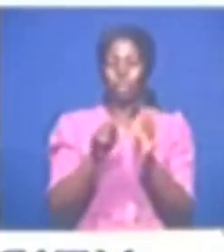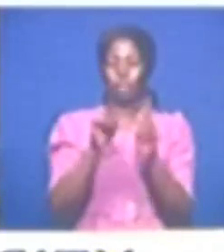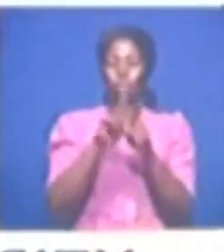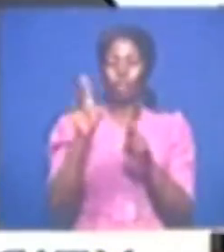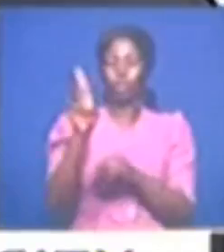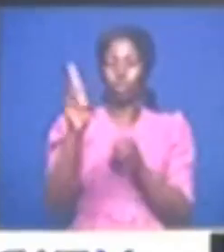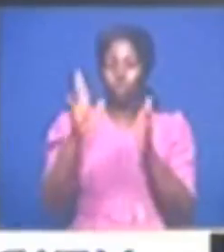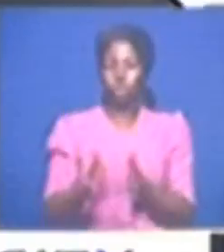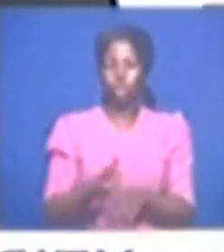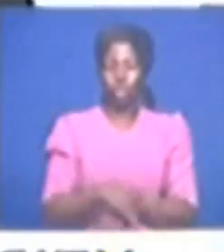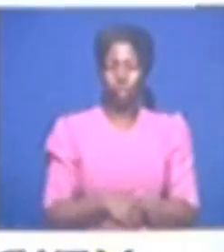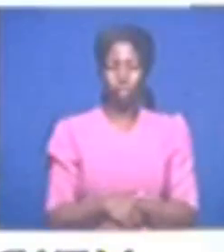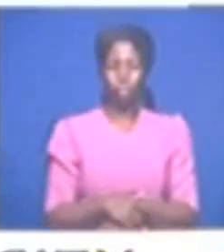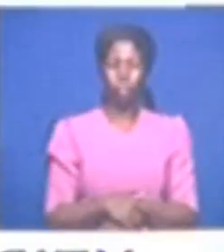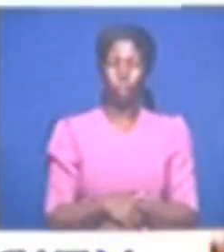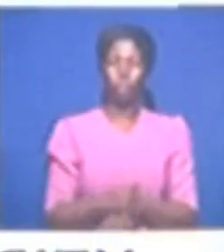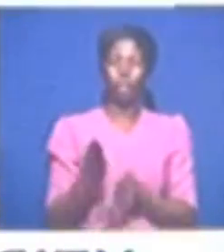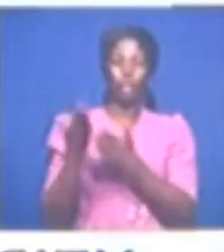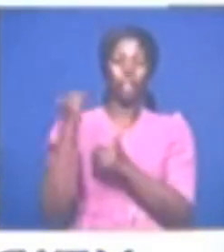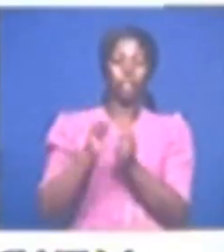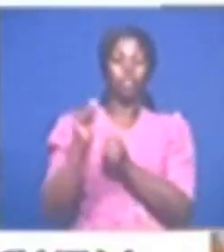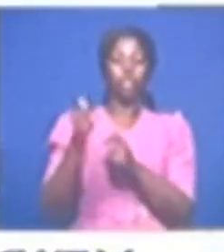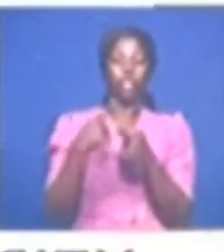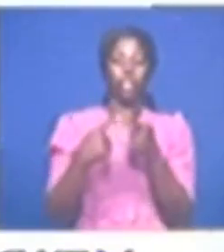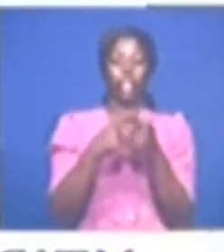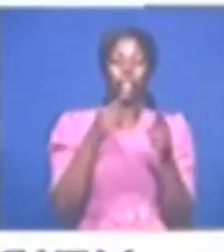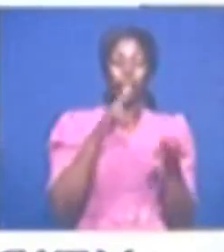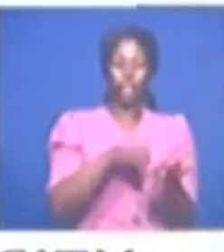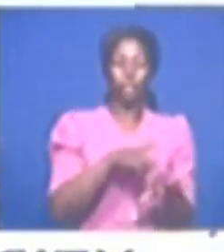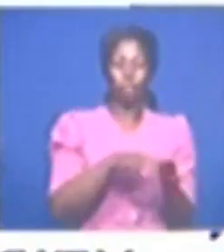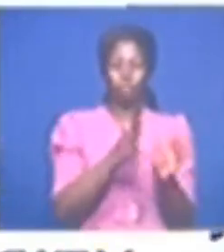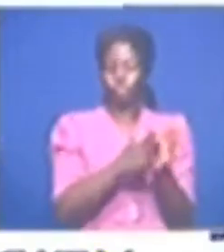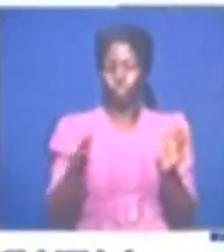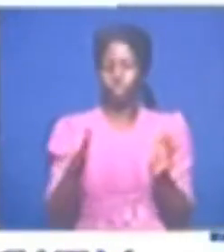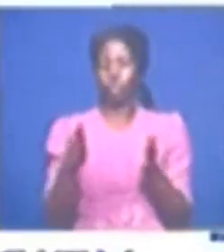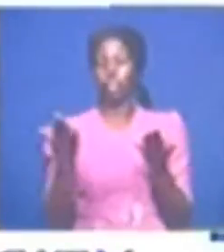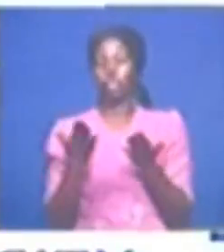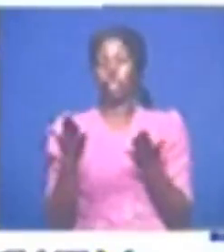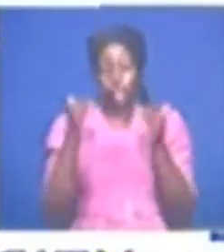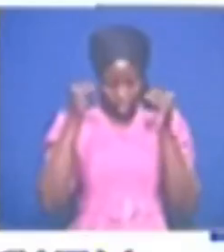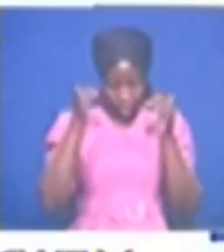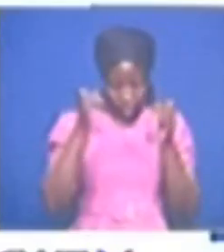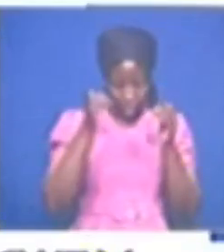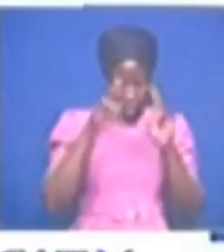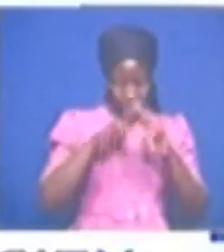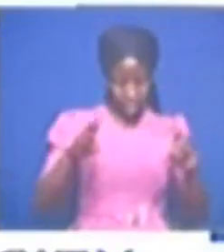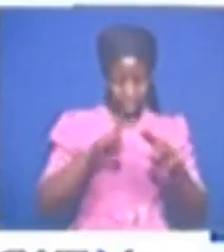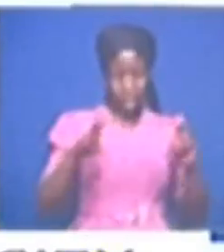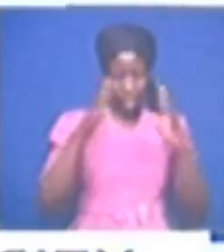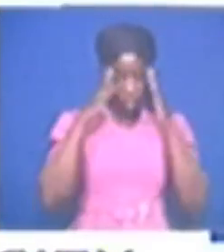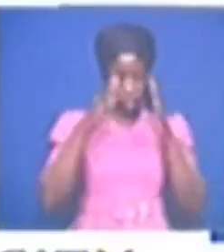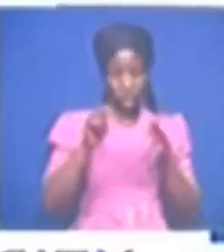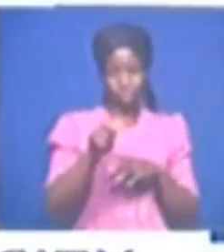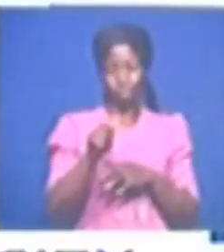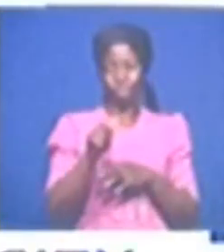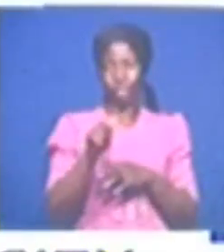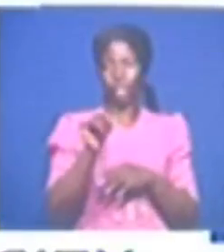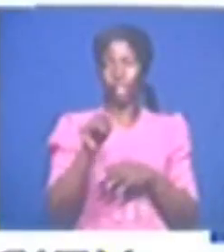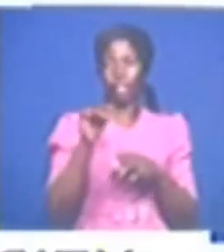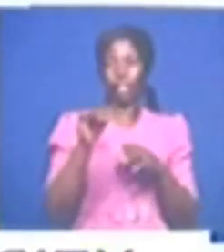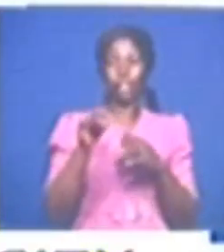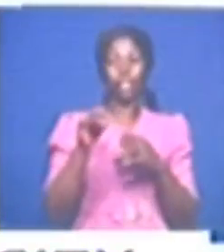again was over the last 15-year period, which was the end of the study looked at. That foreign currency